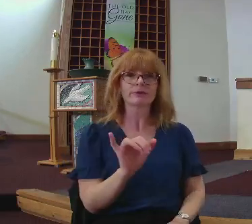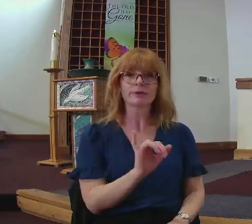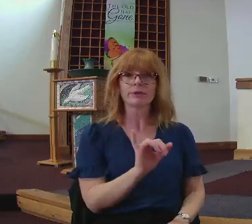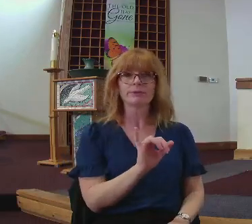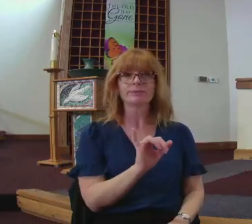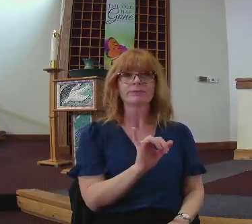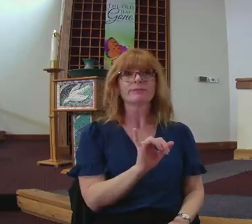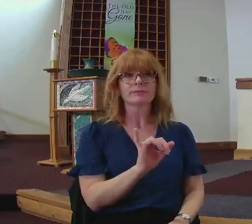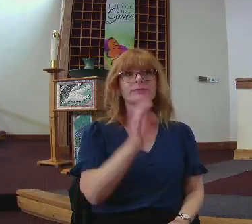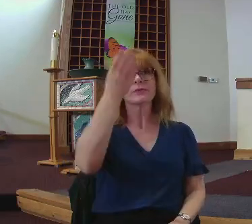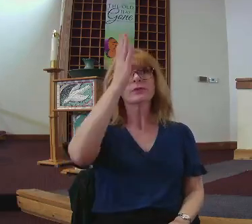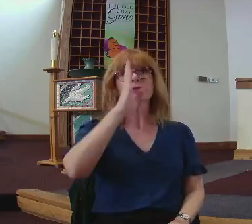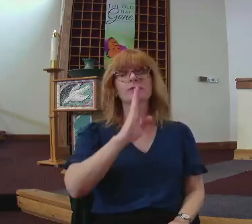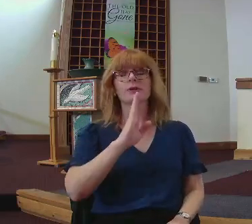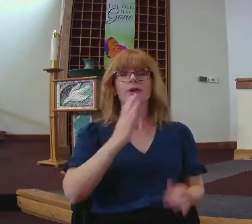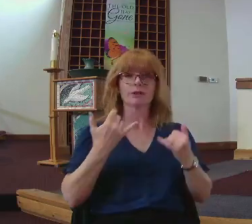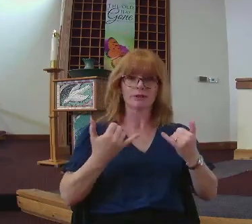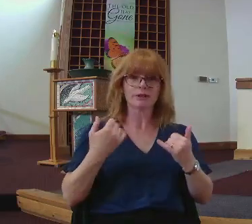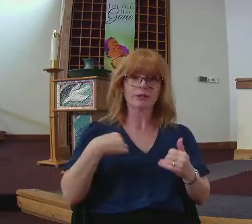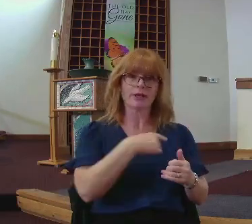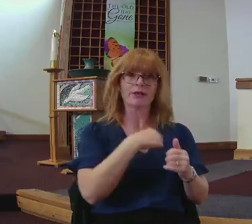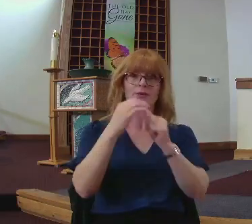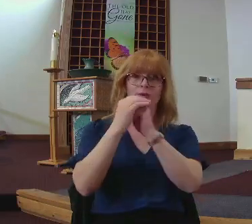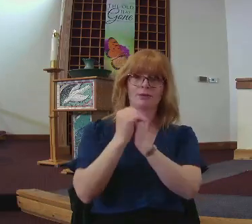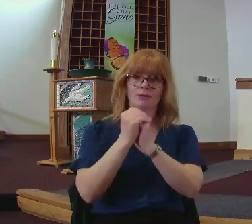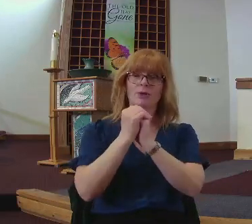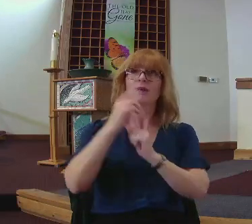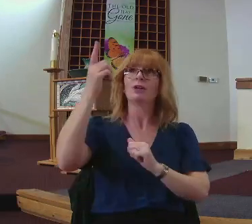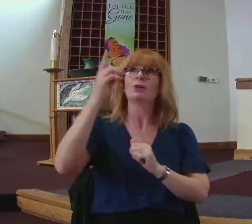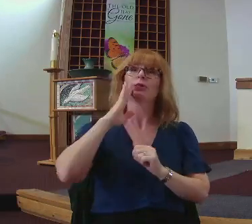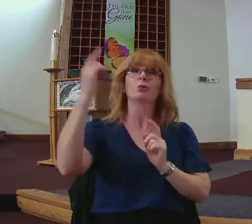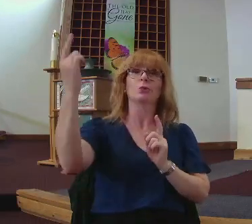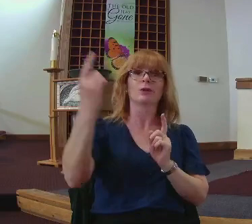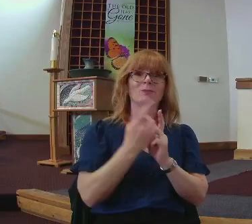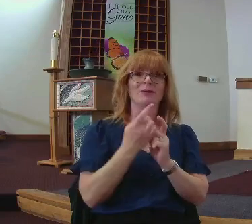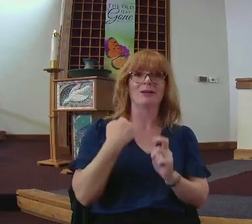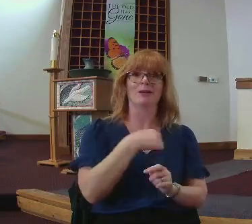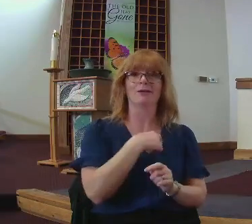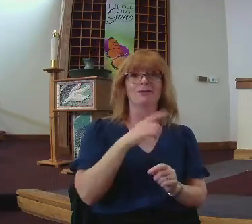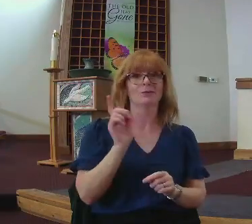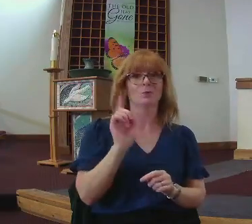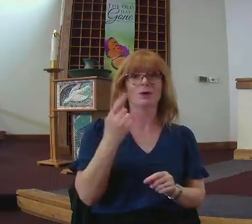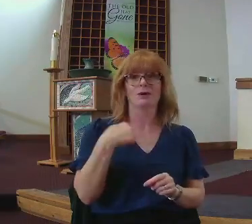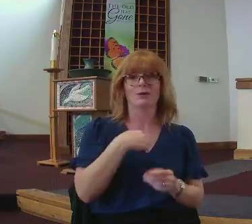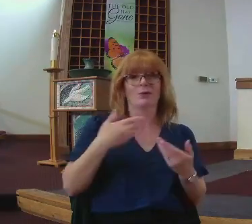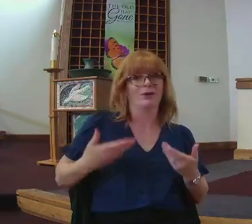So God, today we pray that you would meet us exactly where we are.